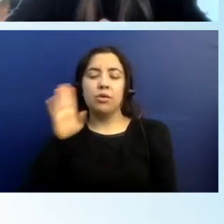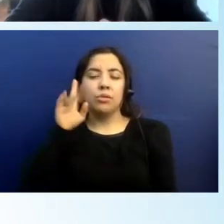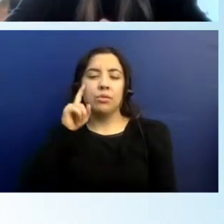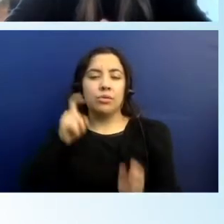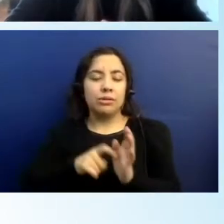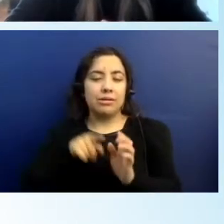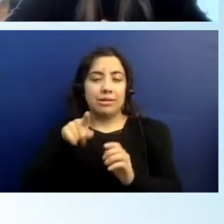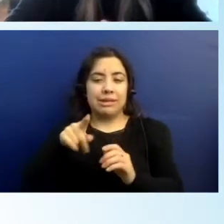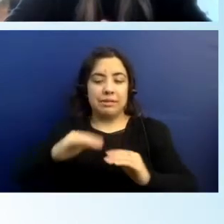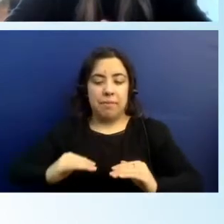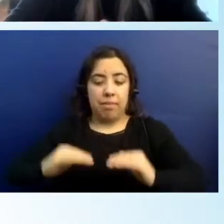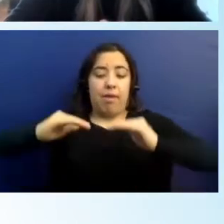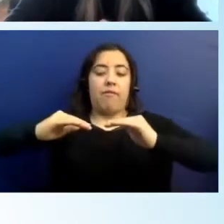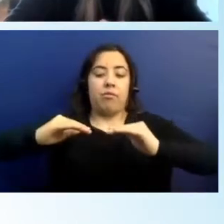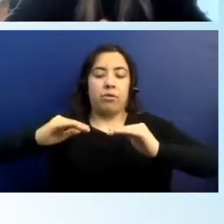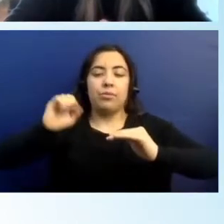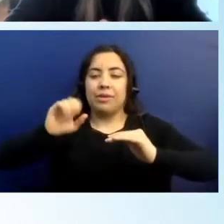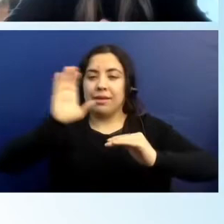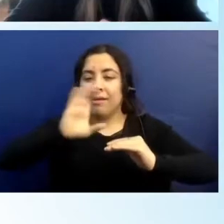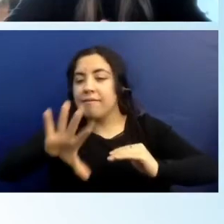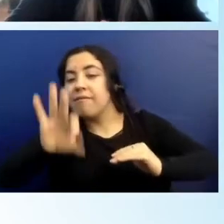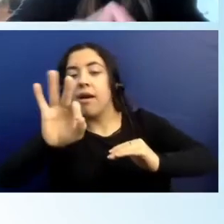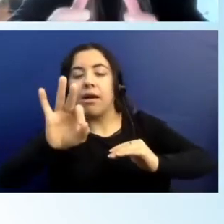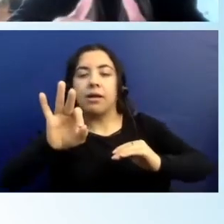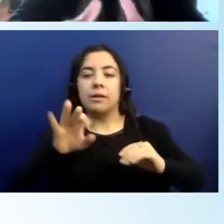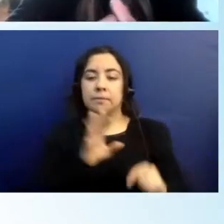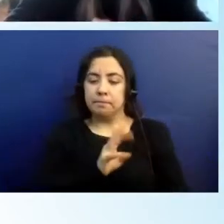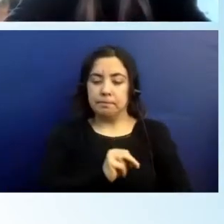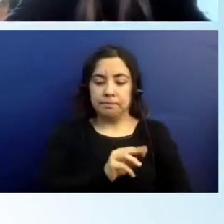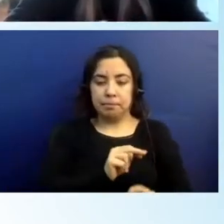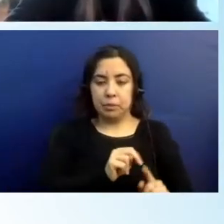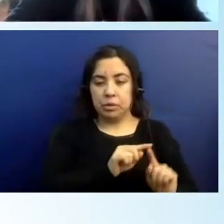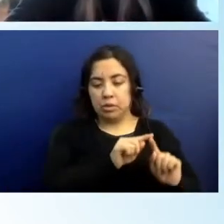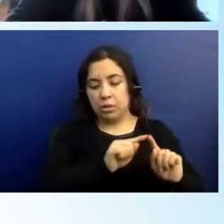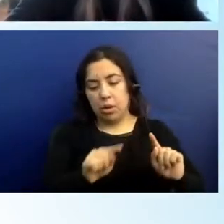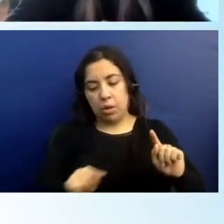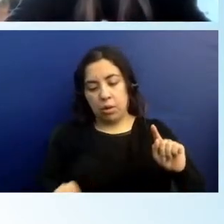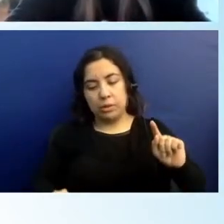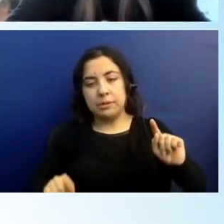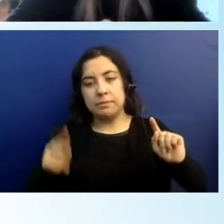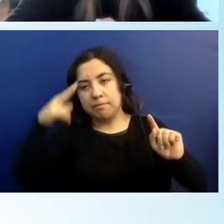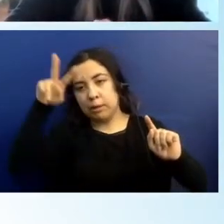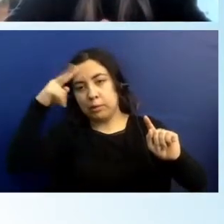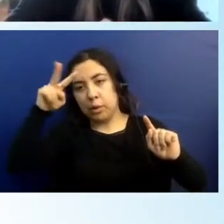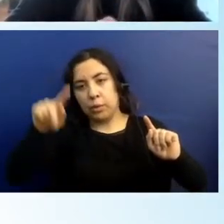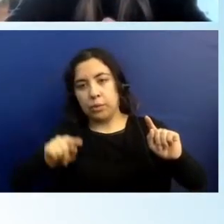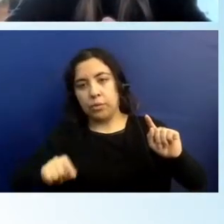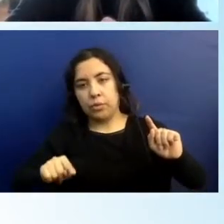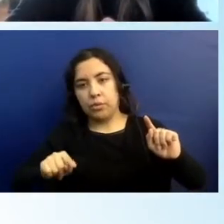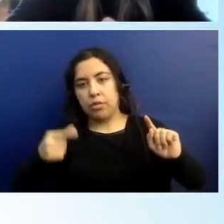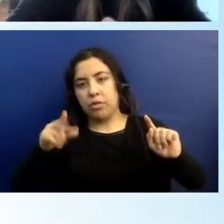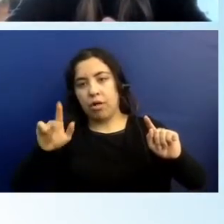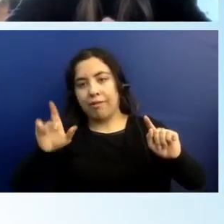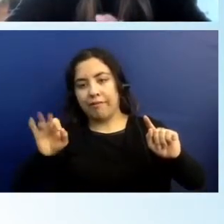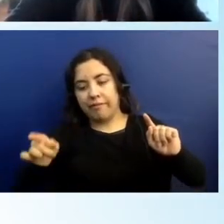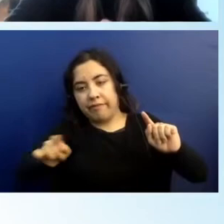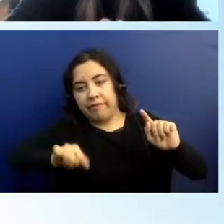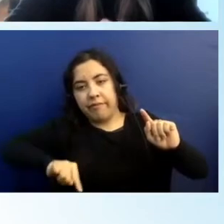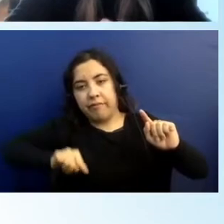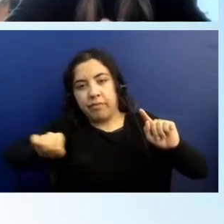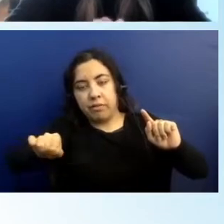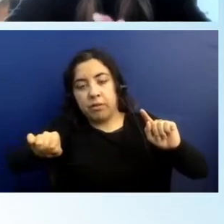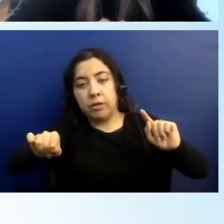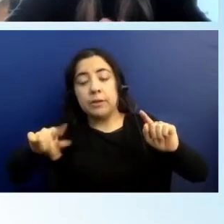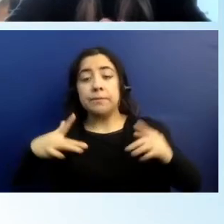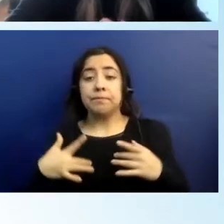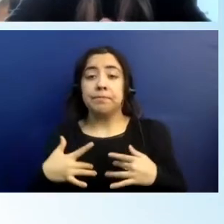of Mexico. Trying to remind people in the heart of the city, in the event of the Chicago Architecture Biennial, of